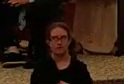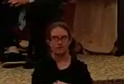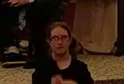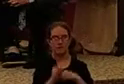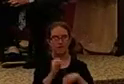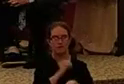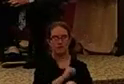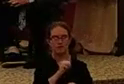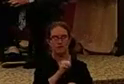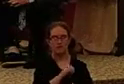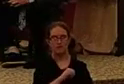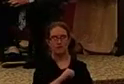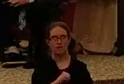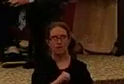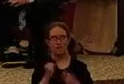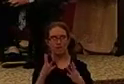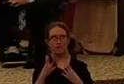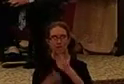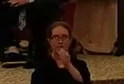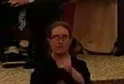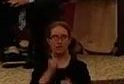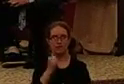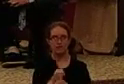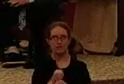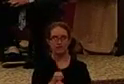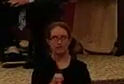minister over the years.